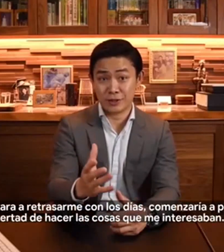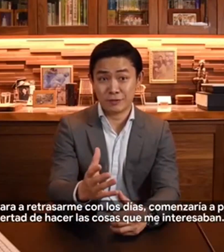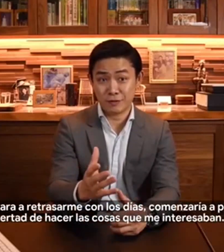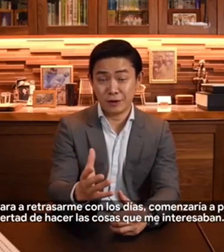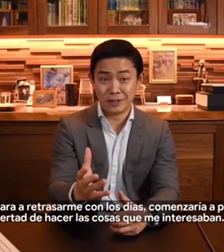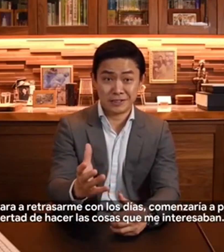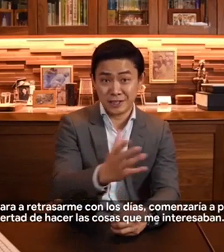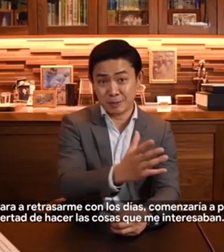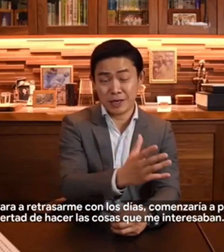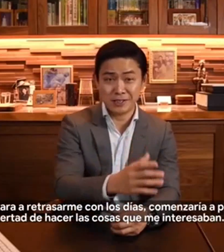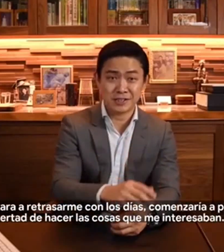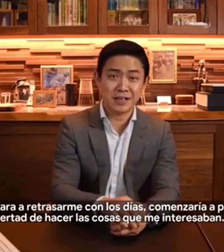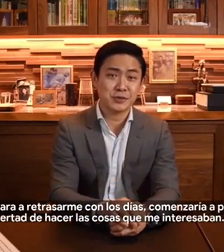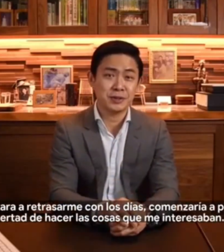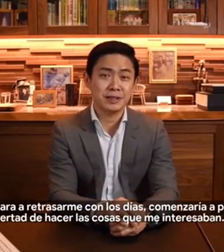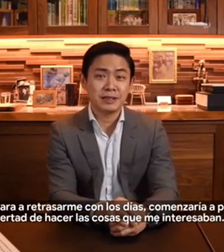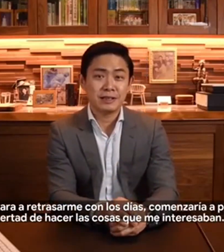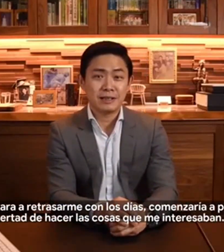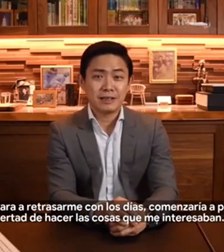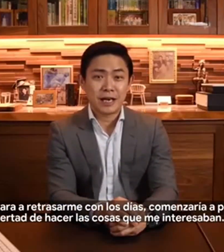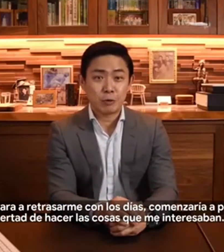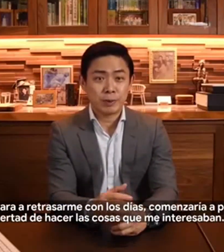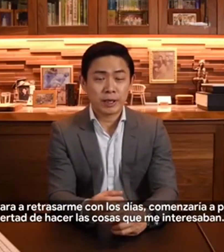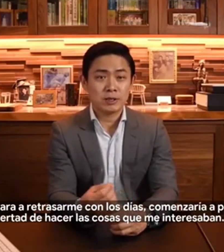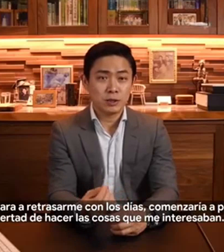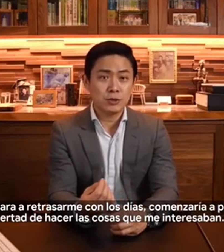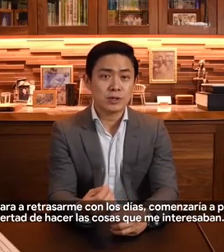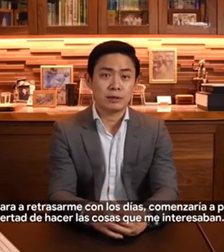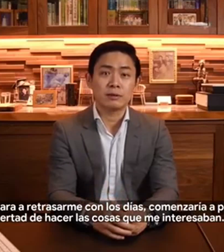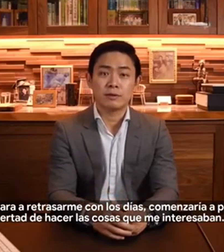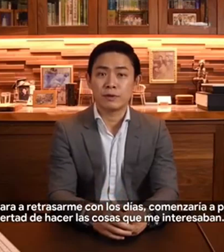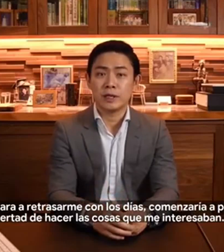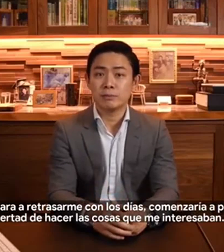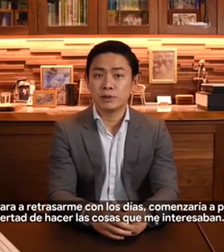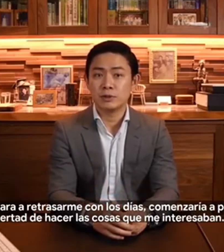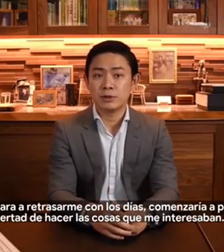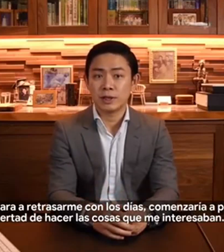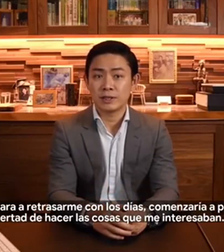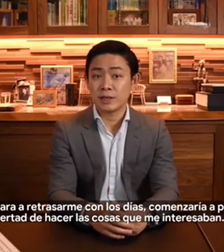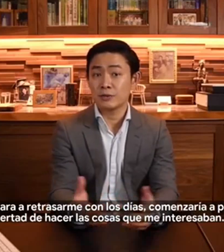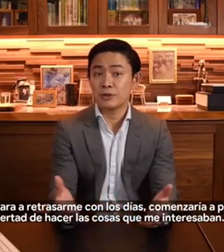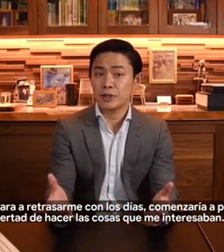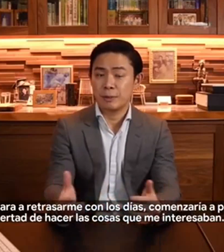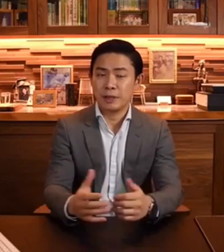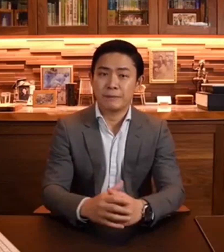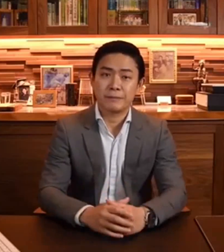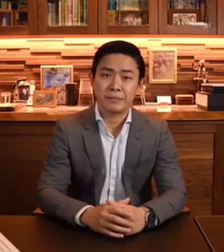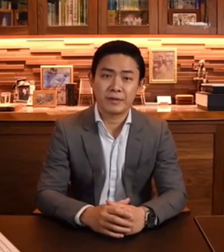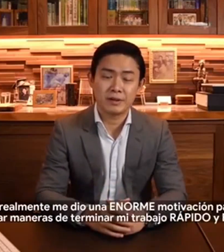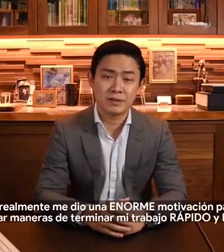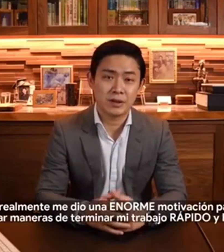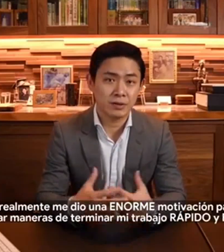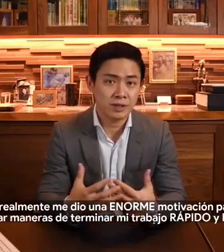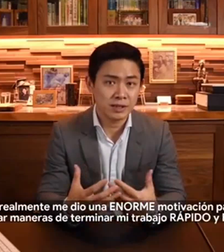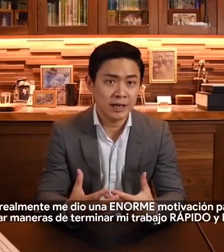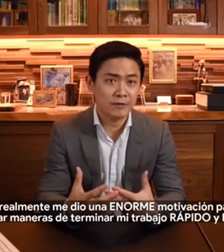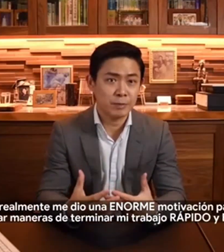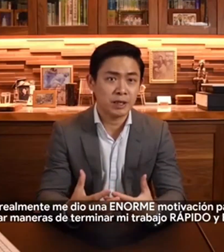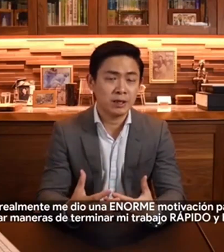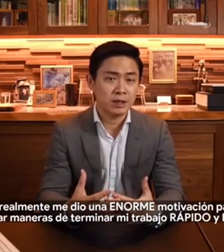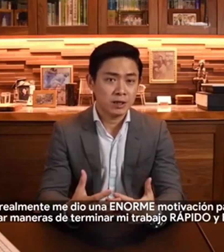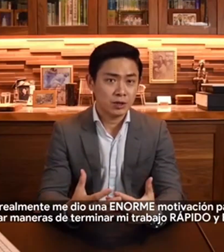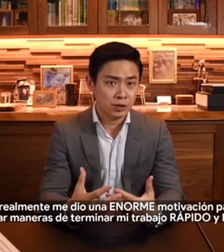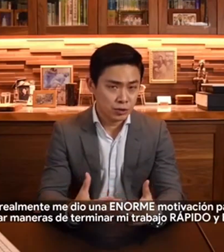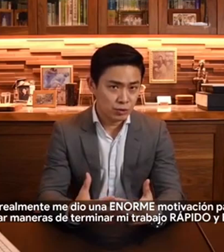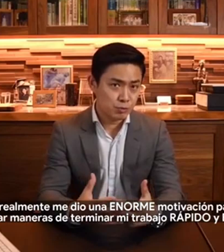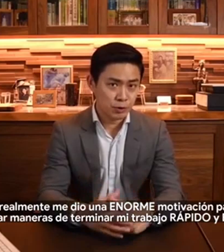if I started falling days behind schedule, I would begin losing the freedom to do the things that interested me. So this gave